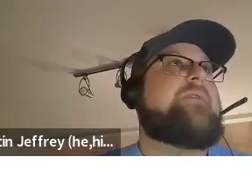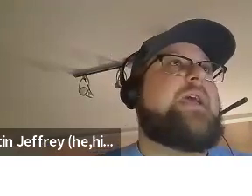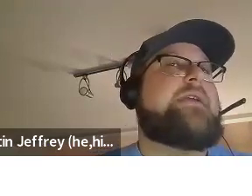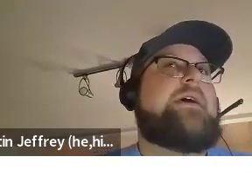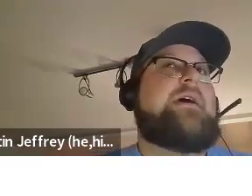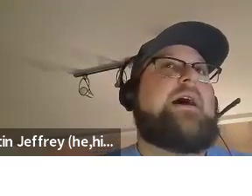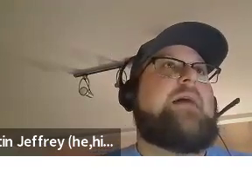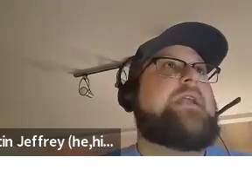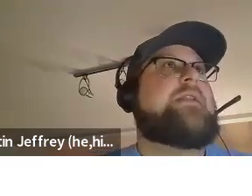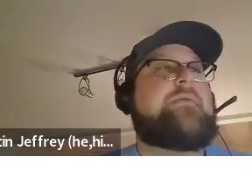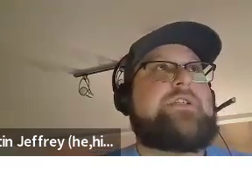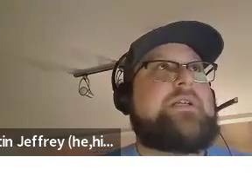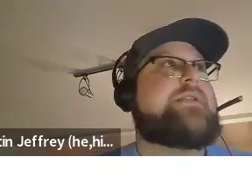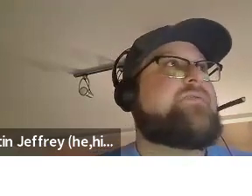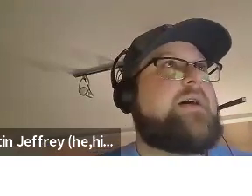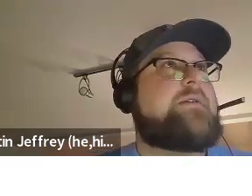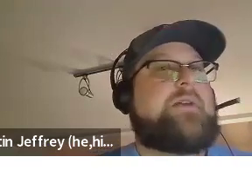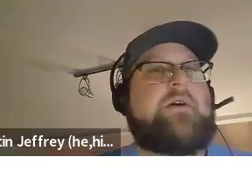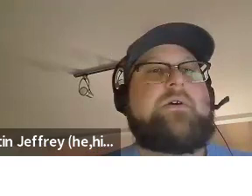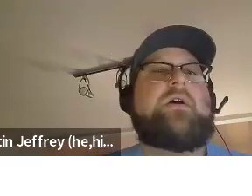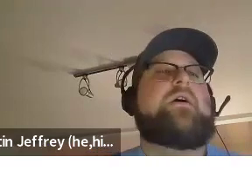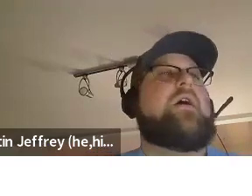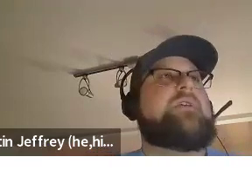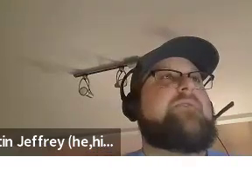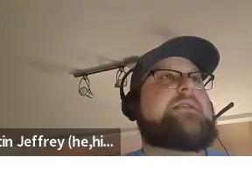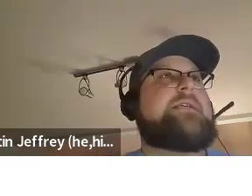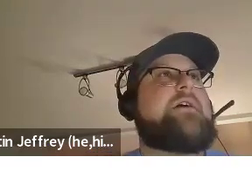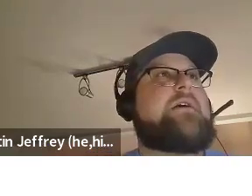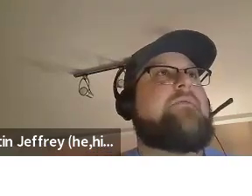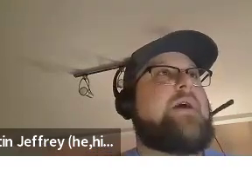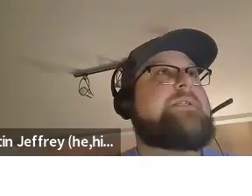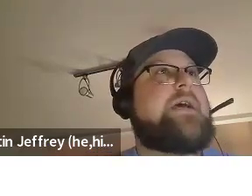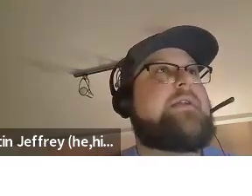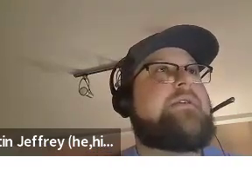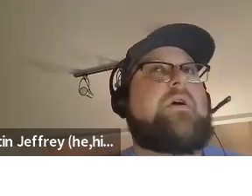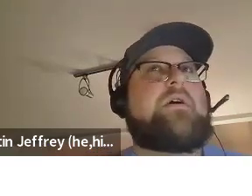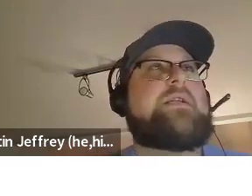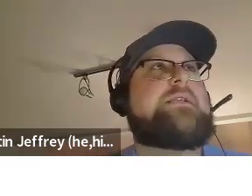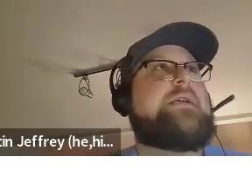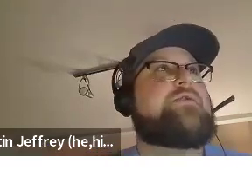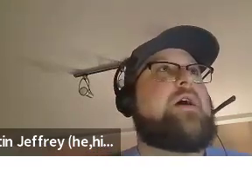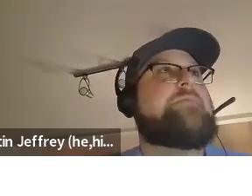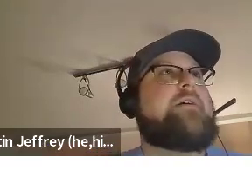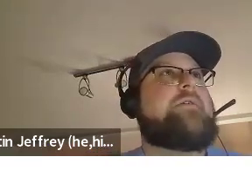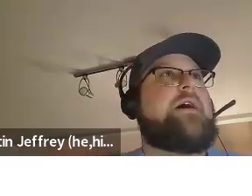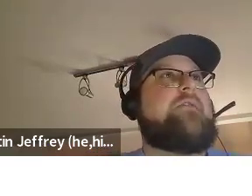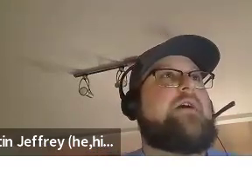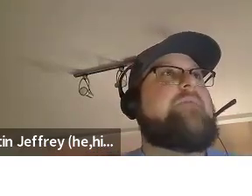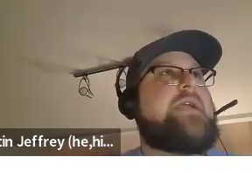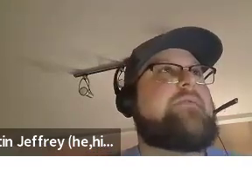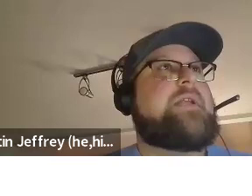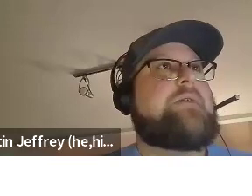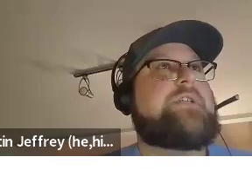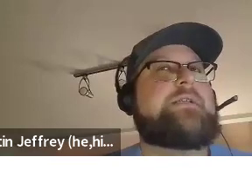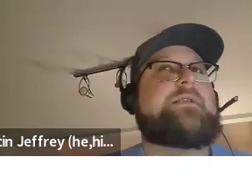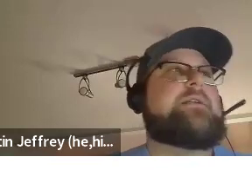help navigate any language needs as well. So on this vaccine.gov website, you are going to see a drop down of